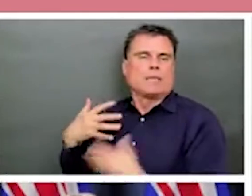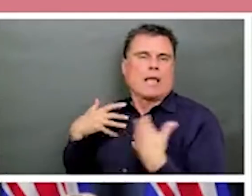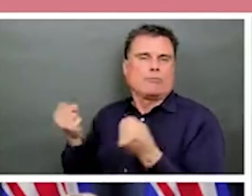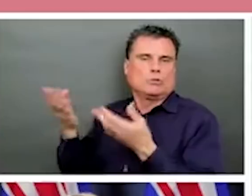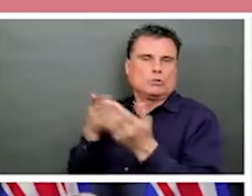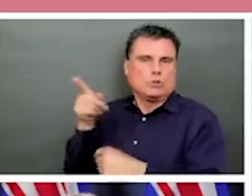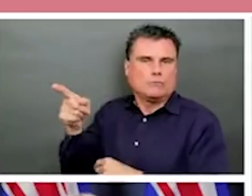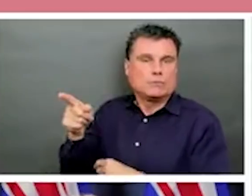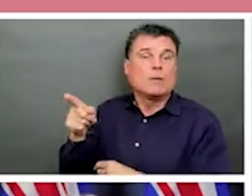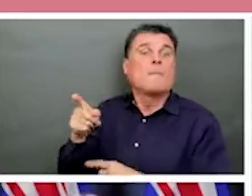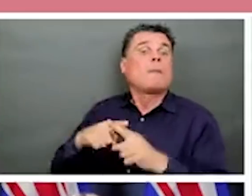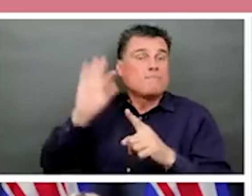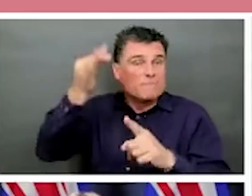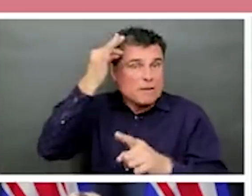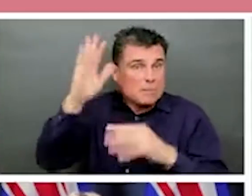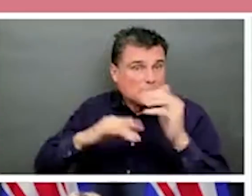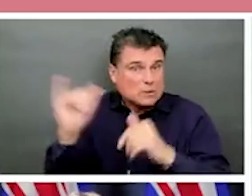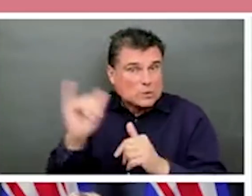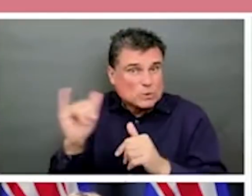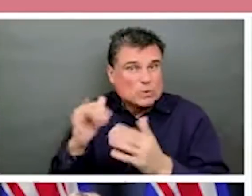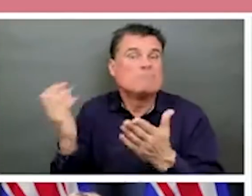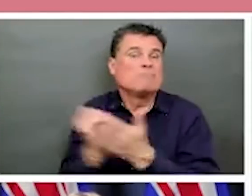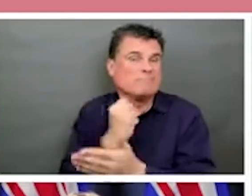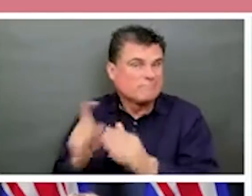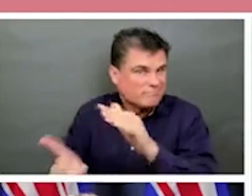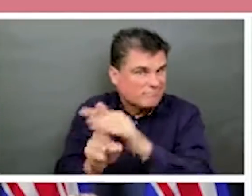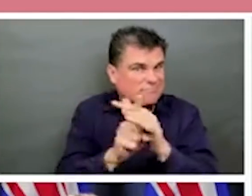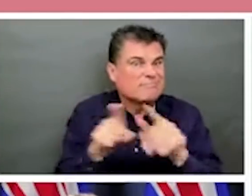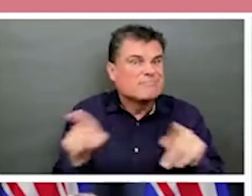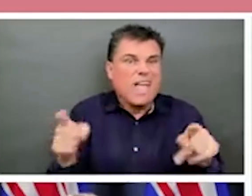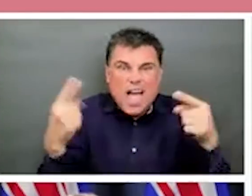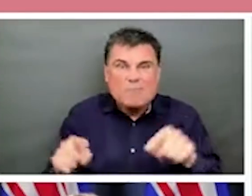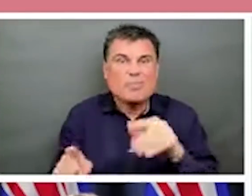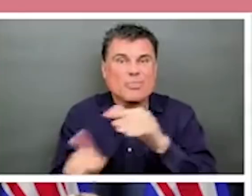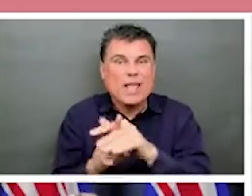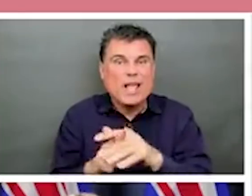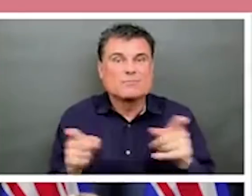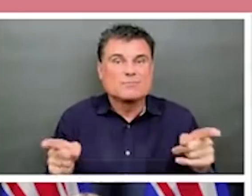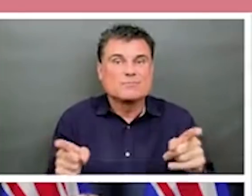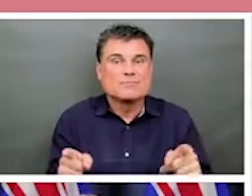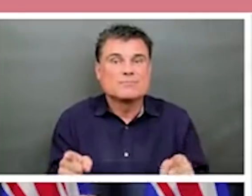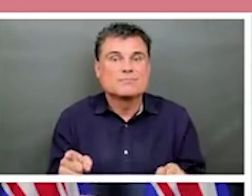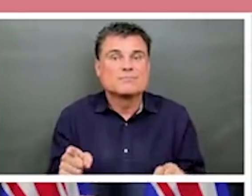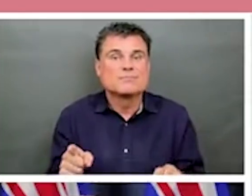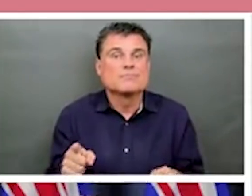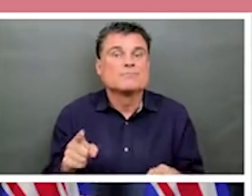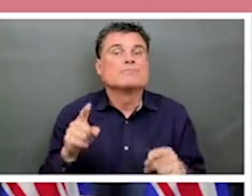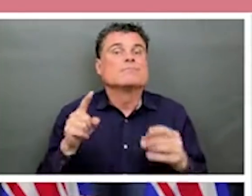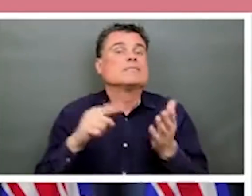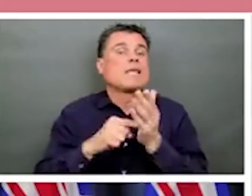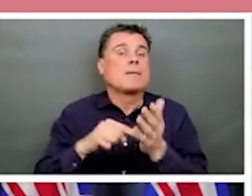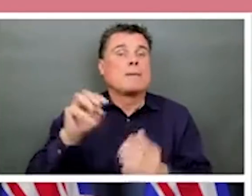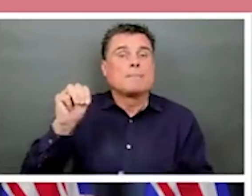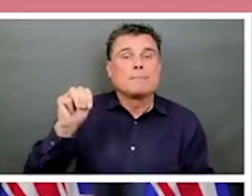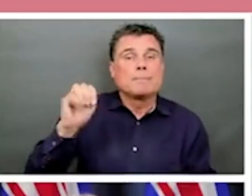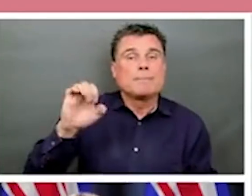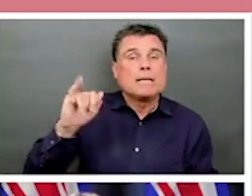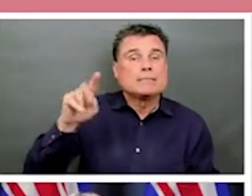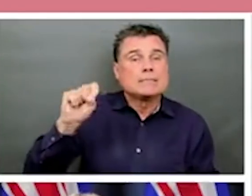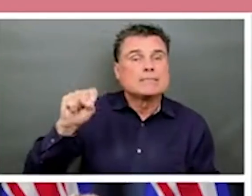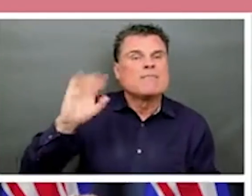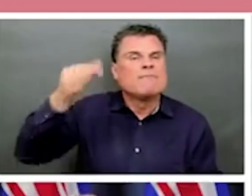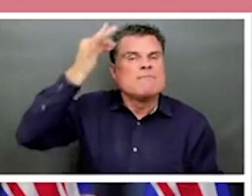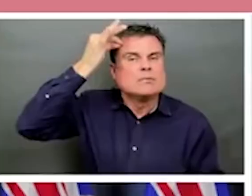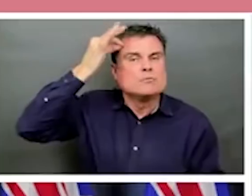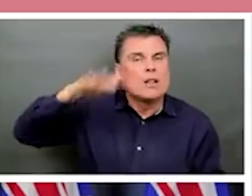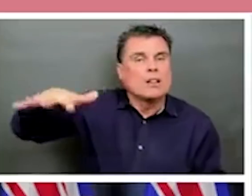and the inmates in the federal correctional facilities are covered under the federal program, but both federal and provincial staff will